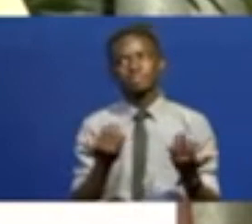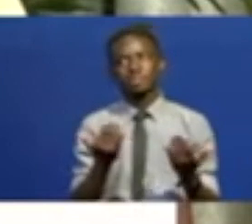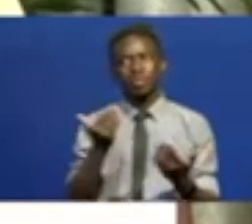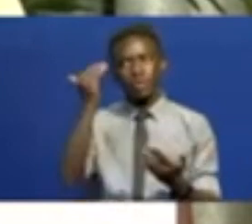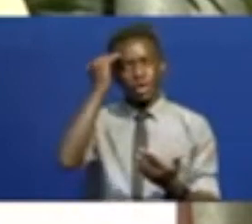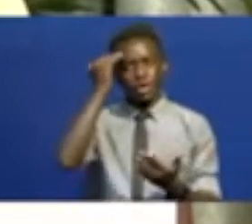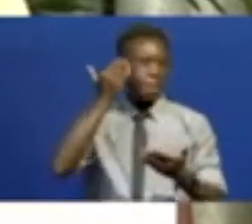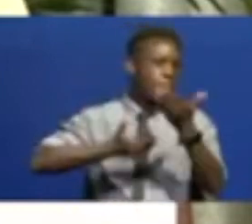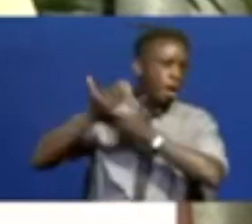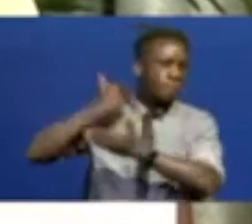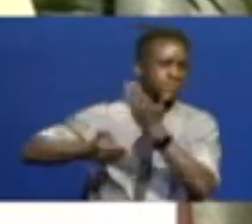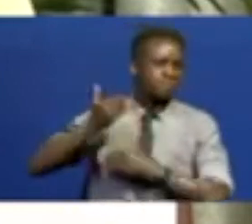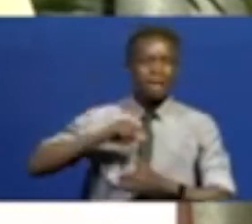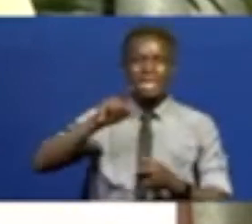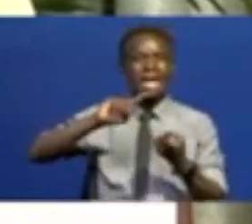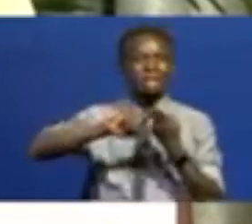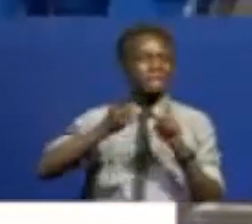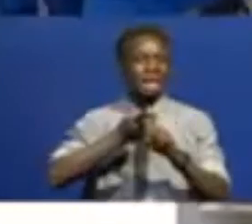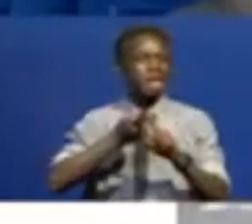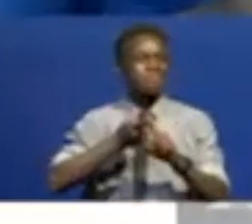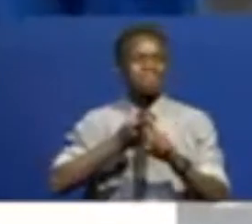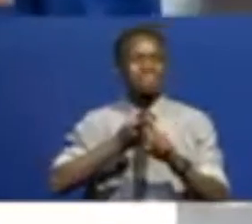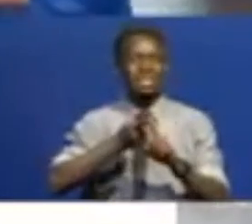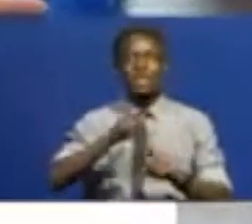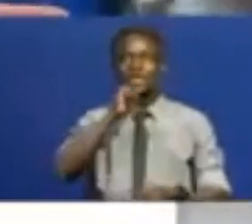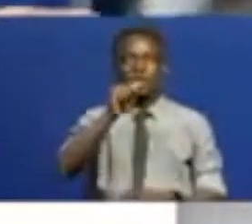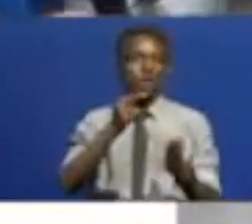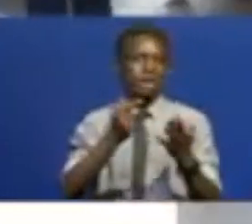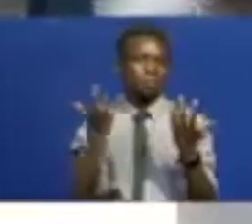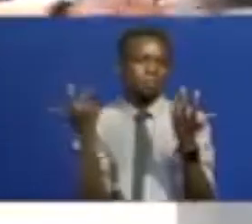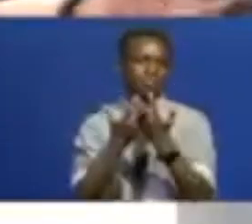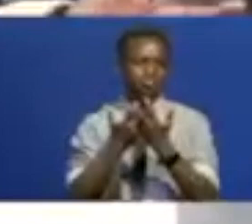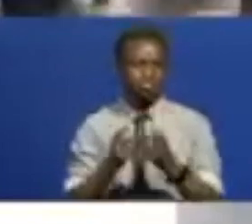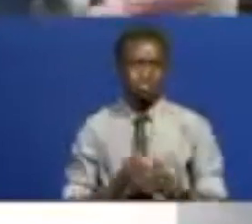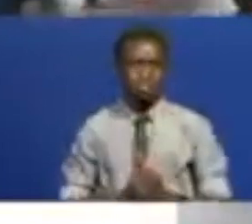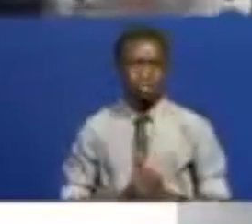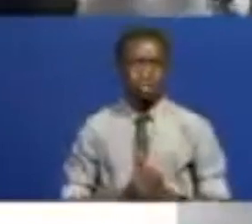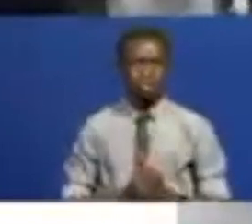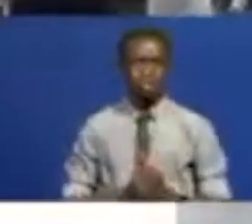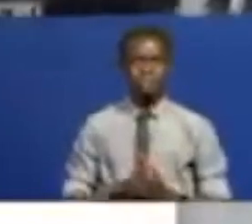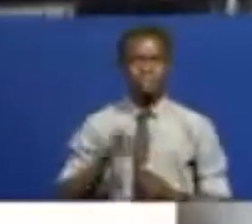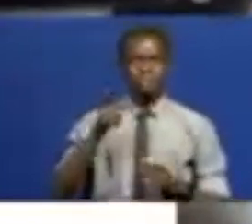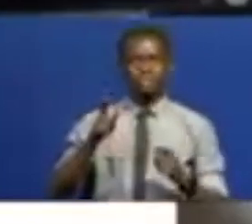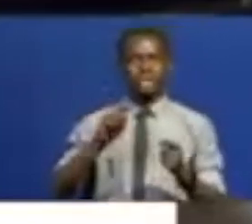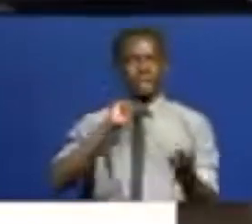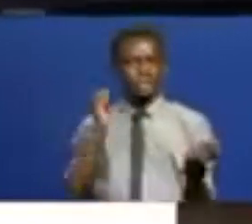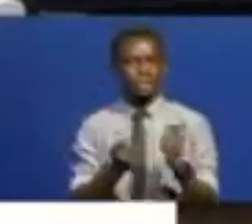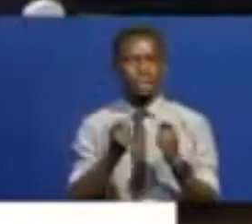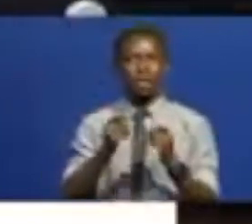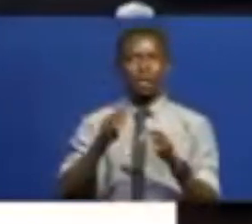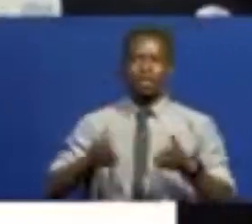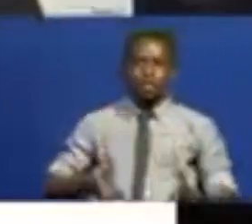it wasn't in the standard that it was required. The recarpeting of this road is one of the many goodies that